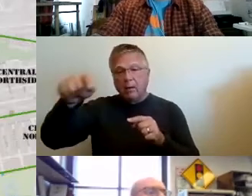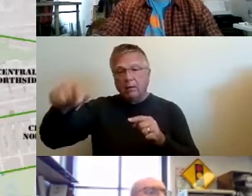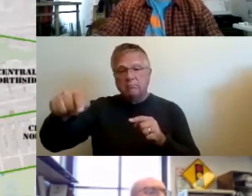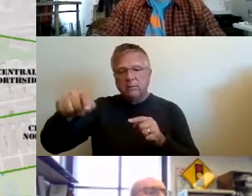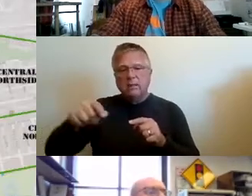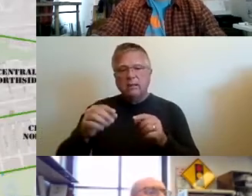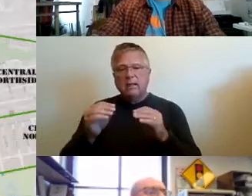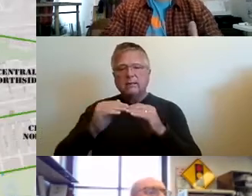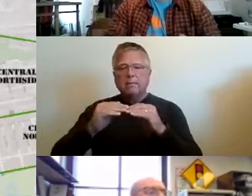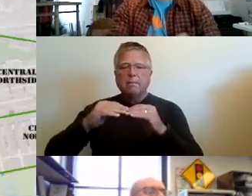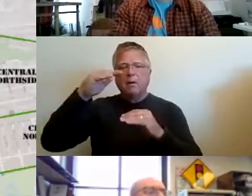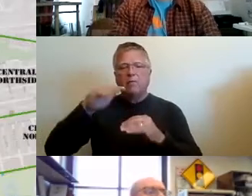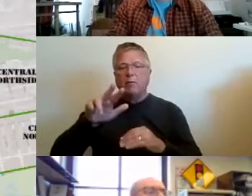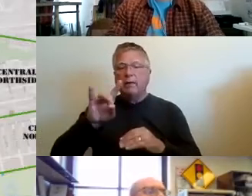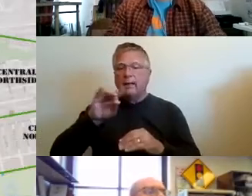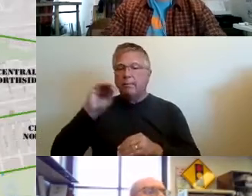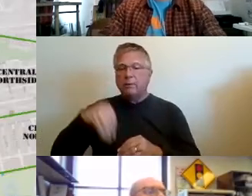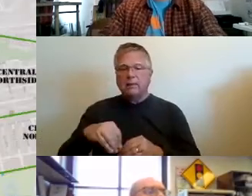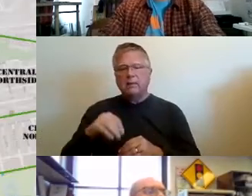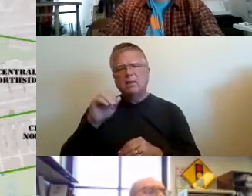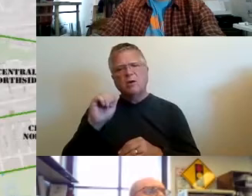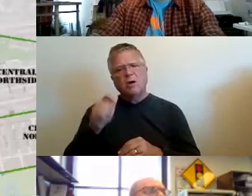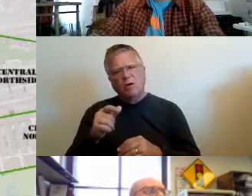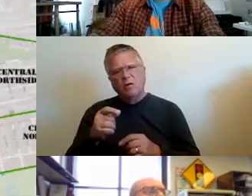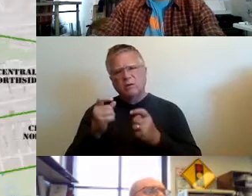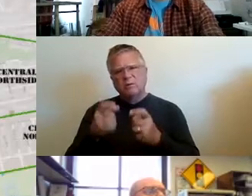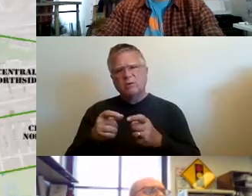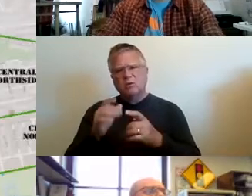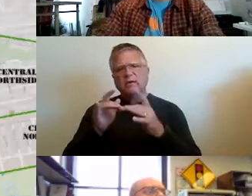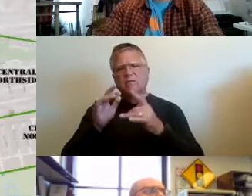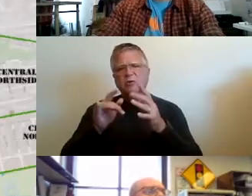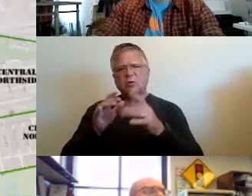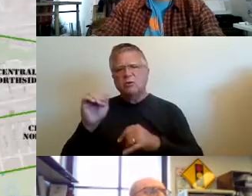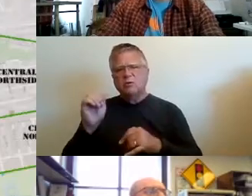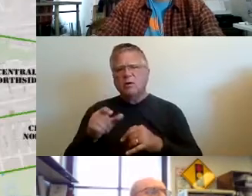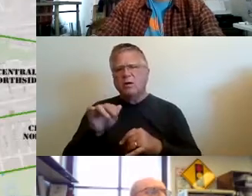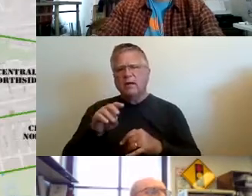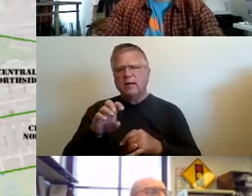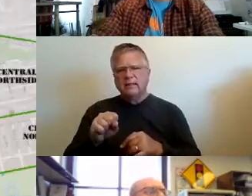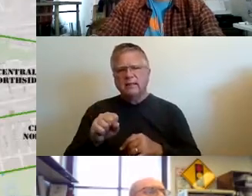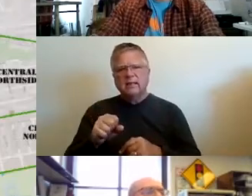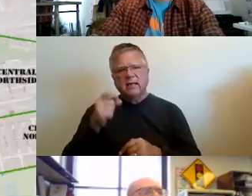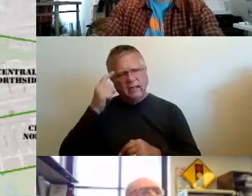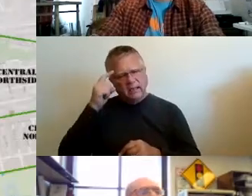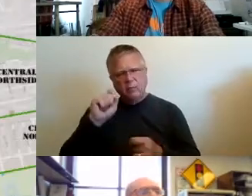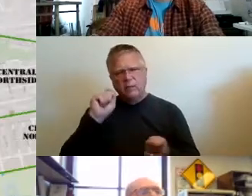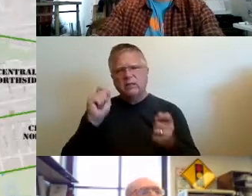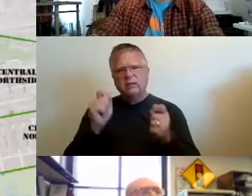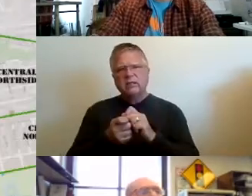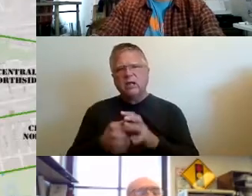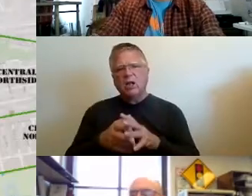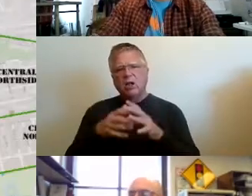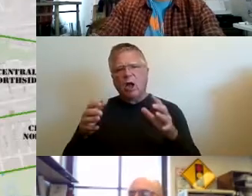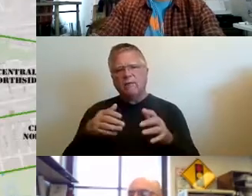these trips, by ensuring infrastructure for bike infrastructure for all ages and abilities, we can turn a lot of these